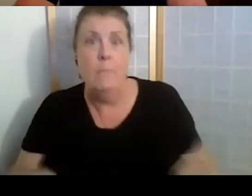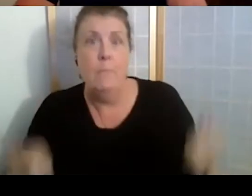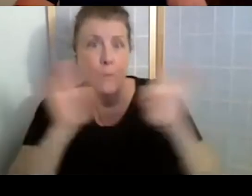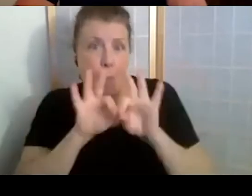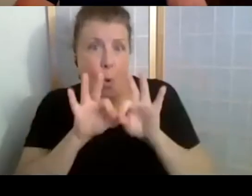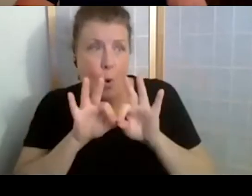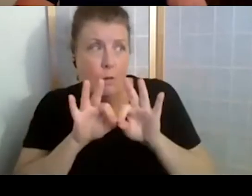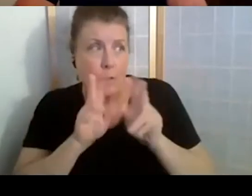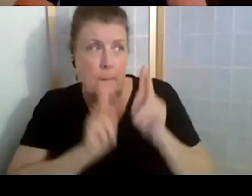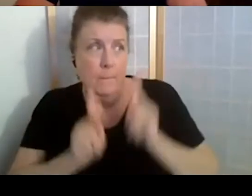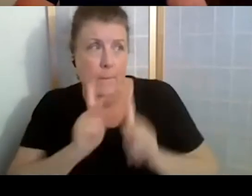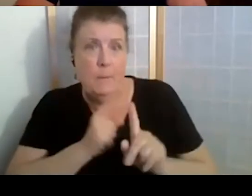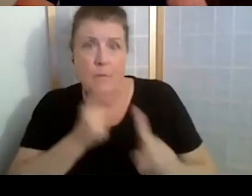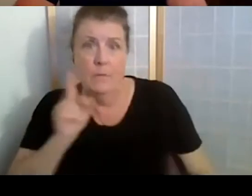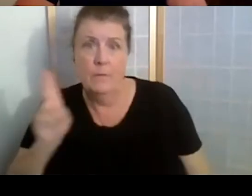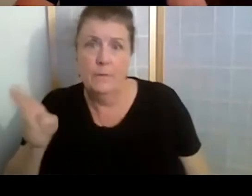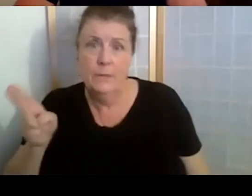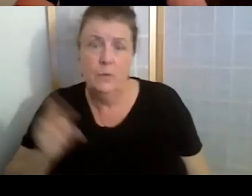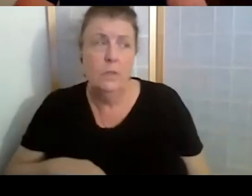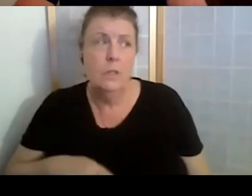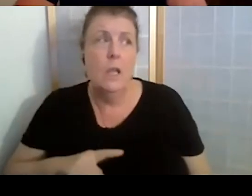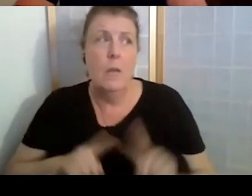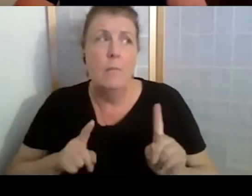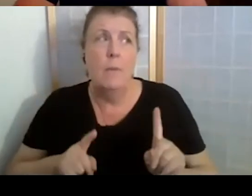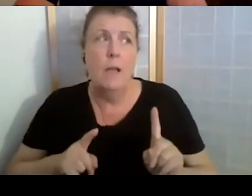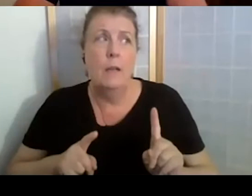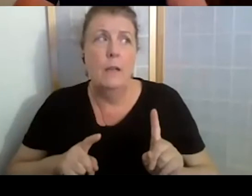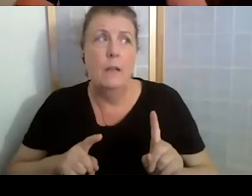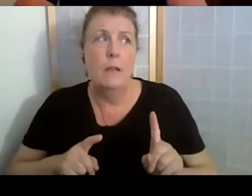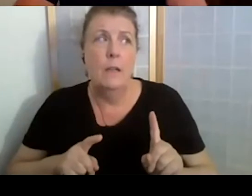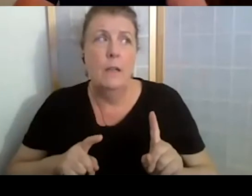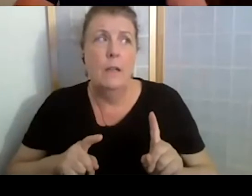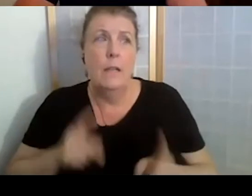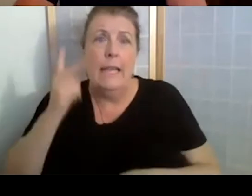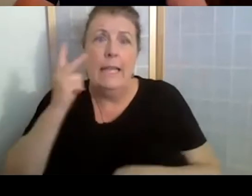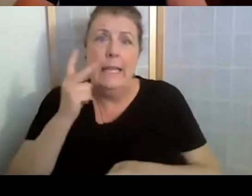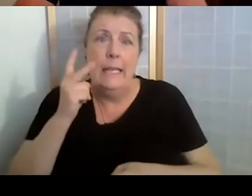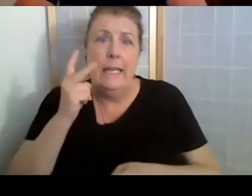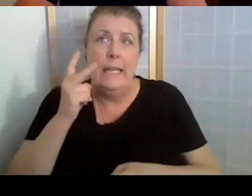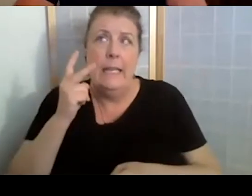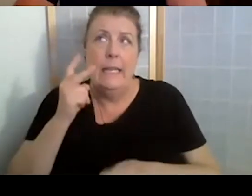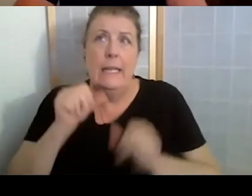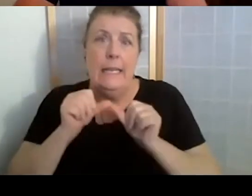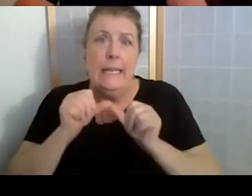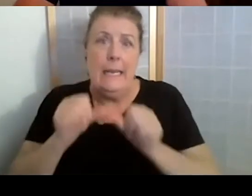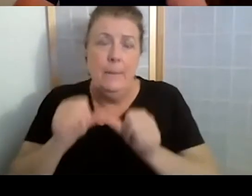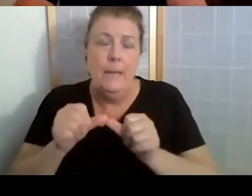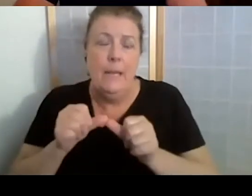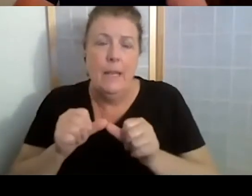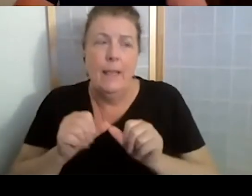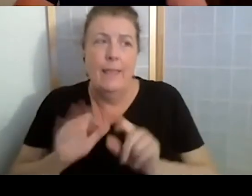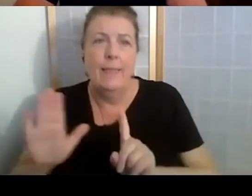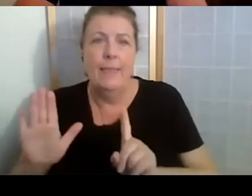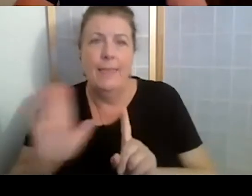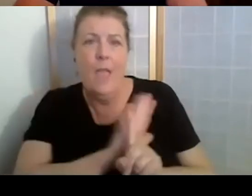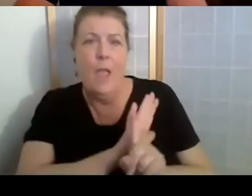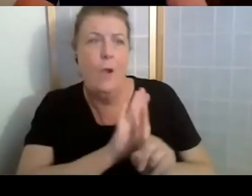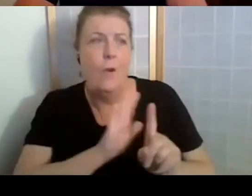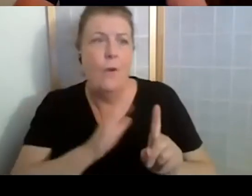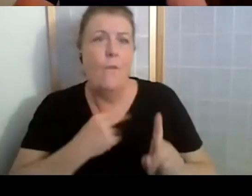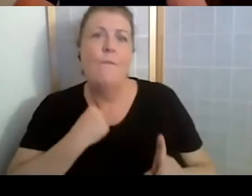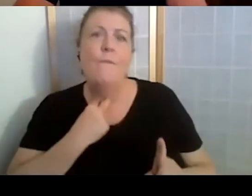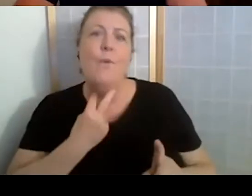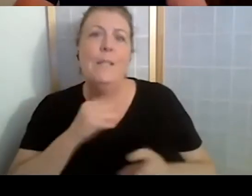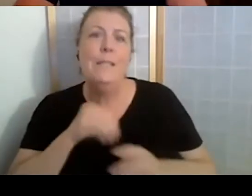I think that thing of keeping the voices, you know, in my head was there all